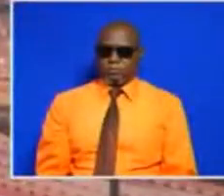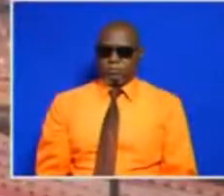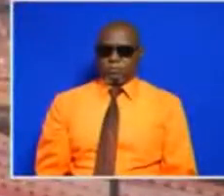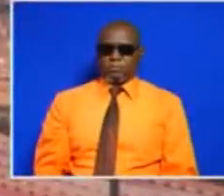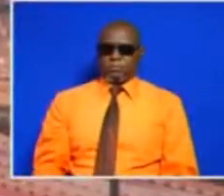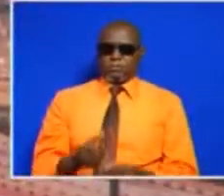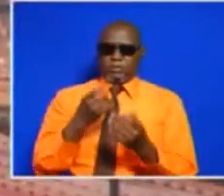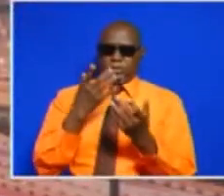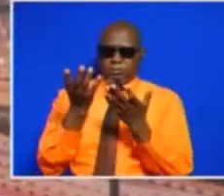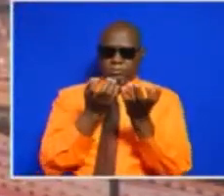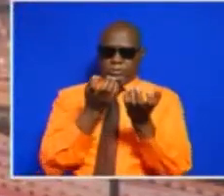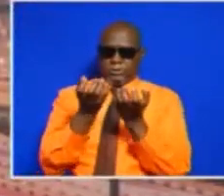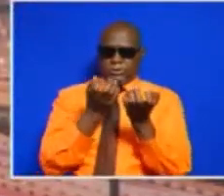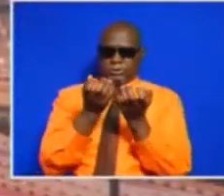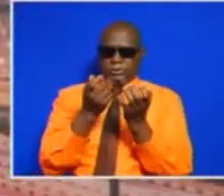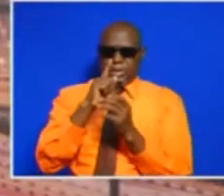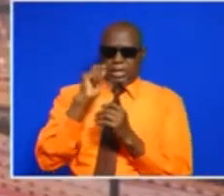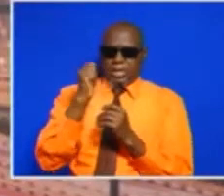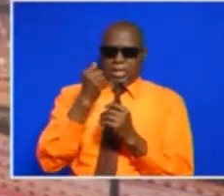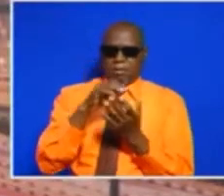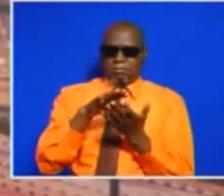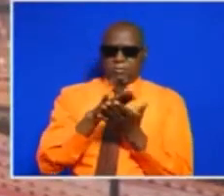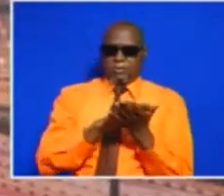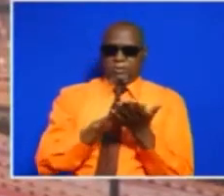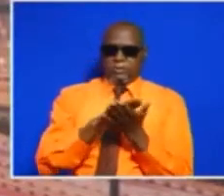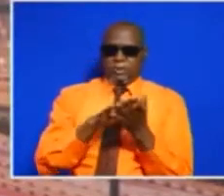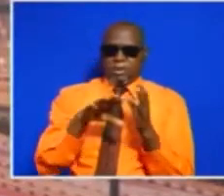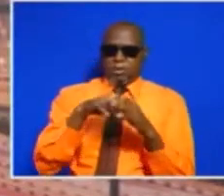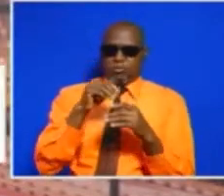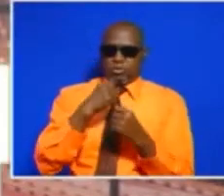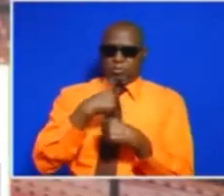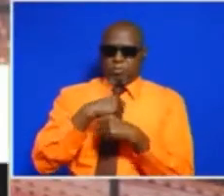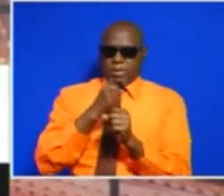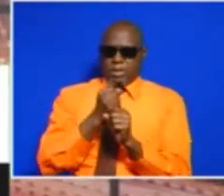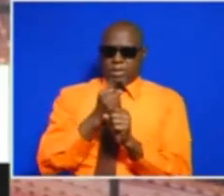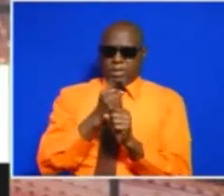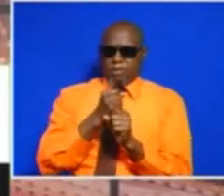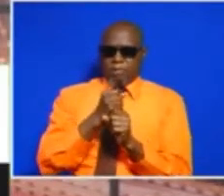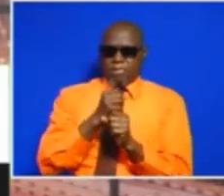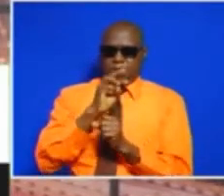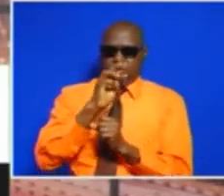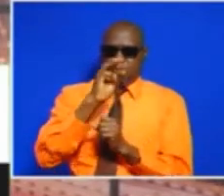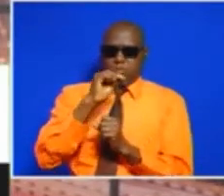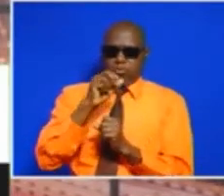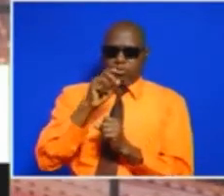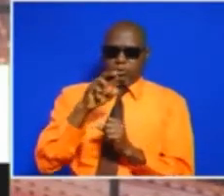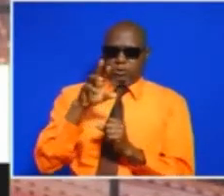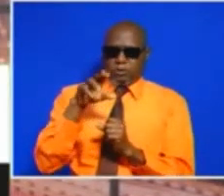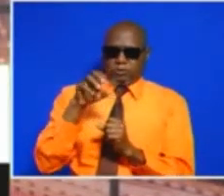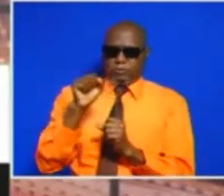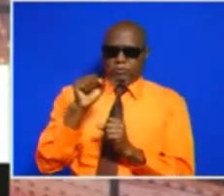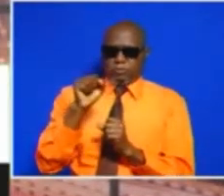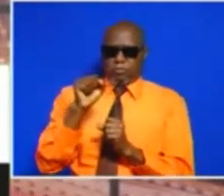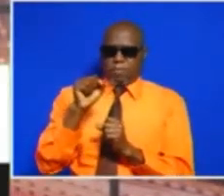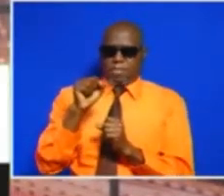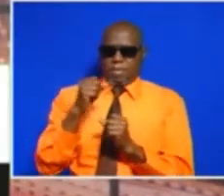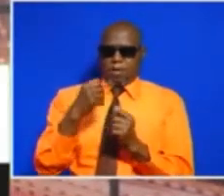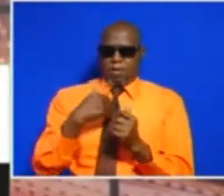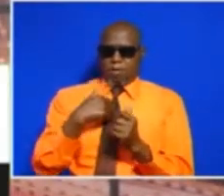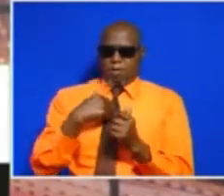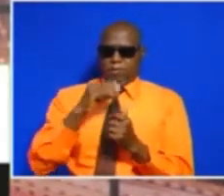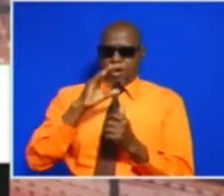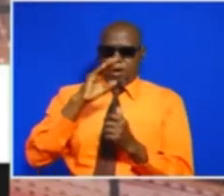Let's get down to business now. And the Kenyan-based automaker Mobius Motors has, backed by Playfair